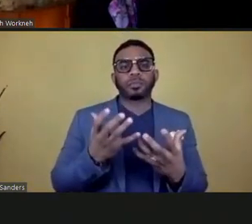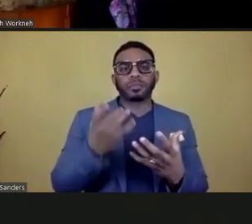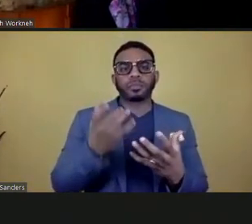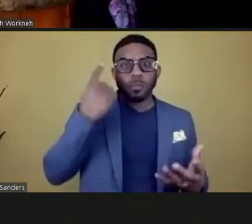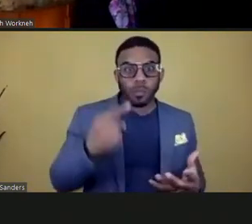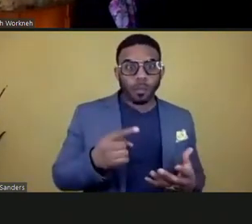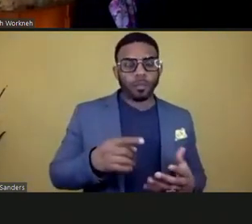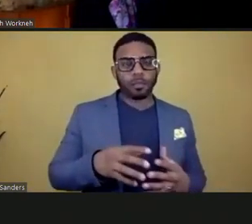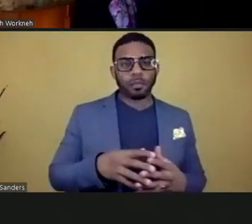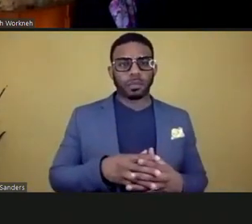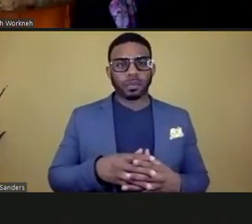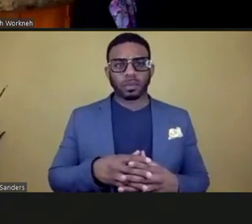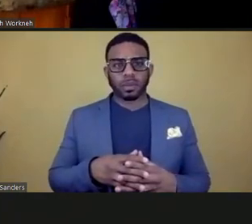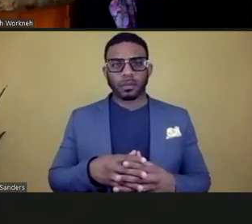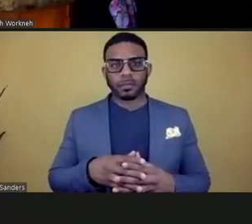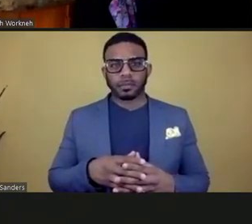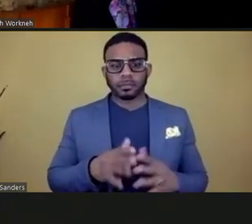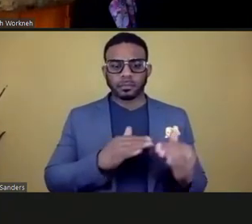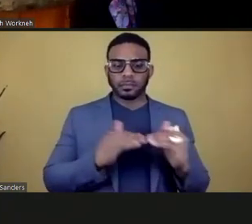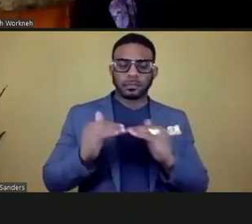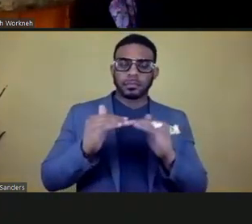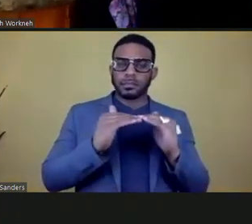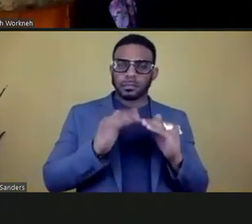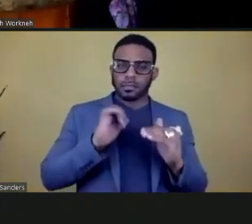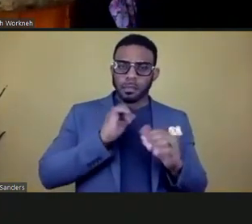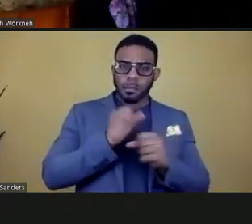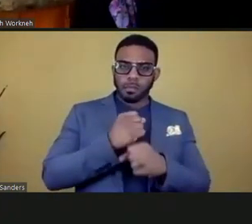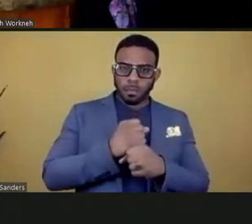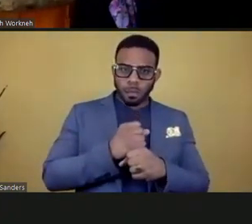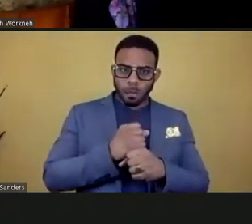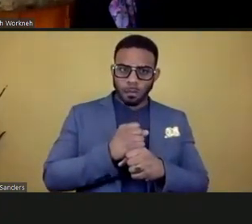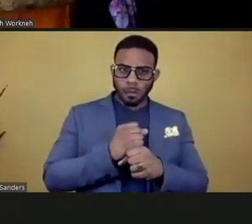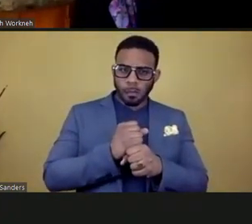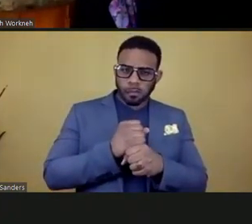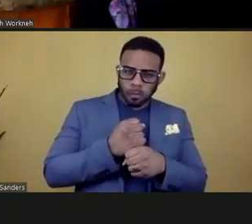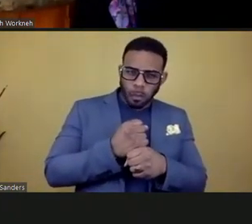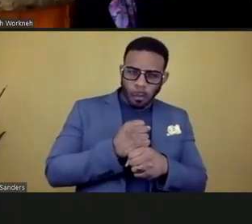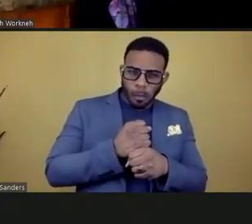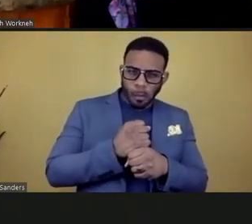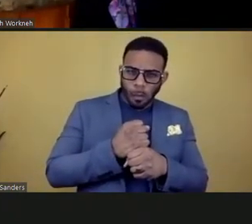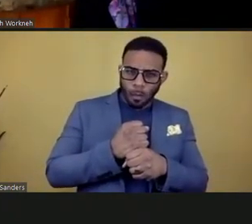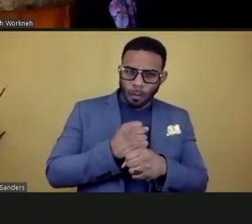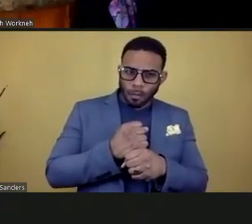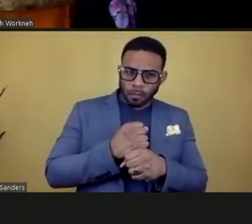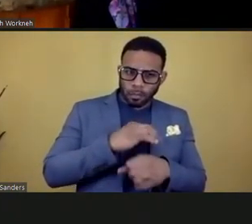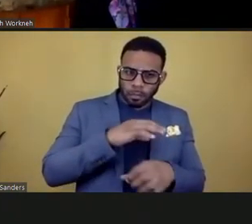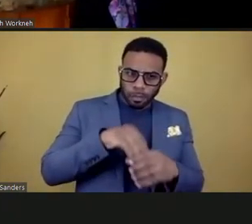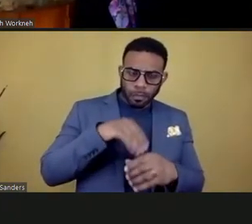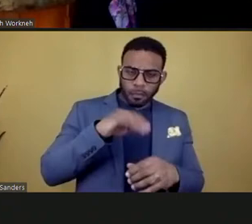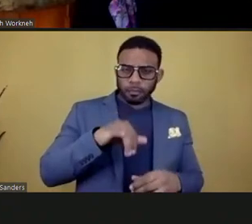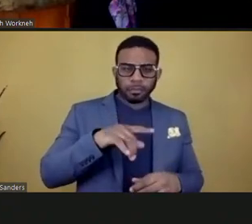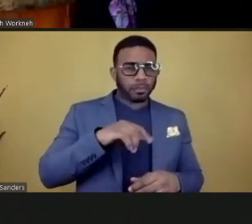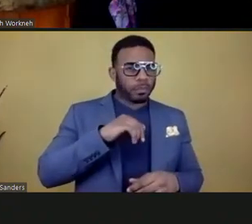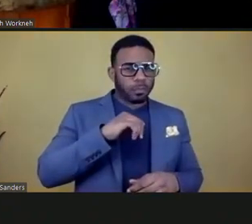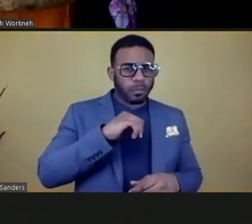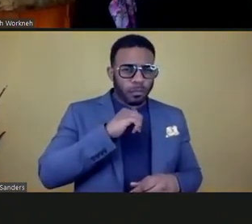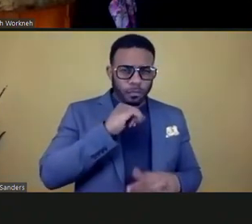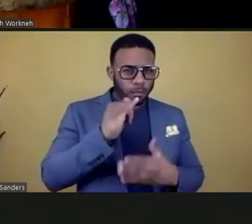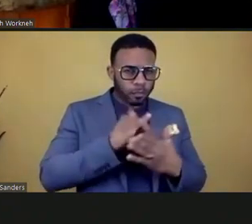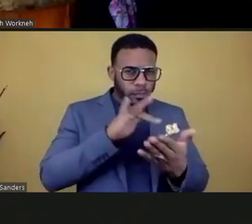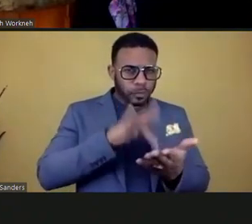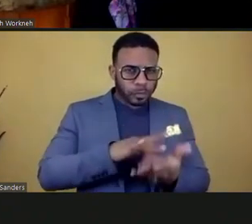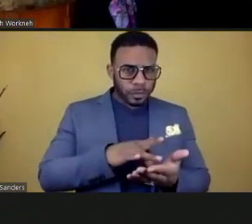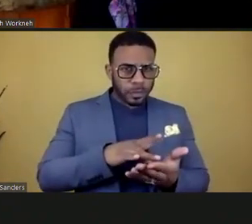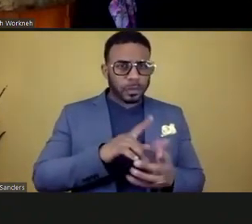for equity, that we're creating a tighter container that isn't artist-centered,